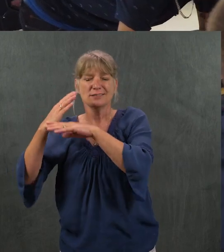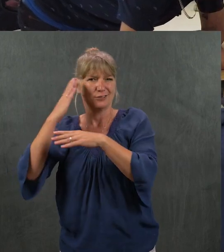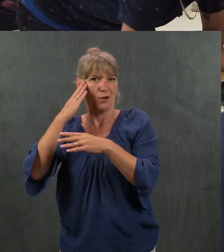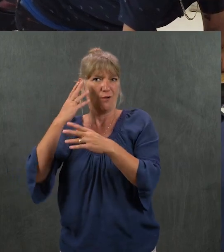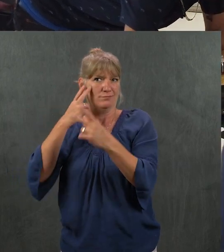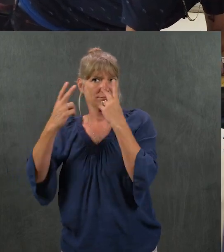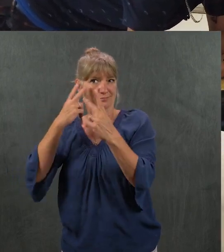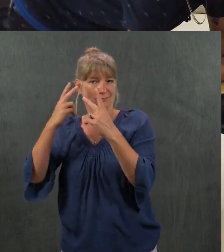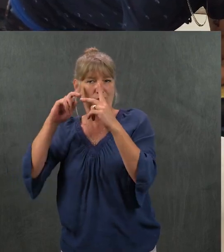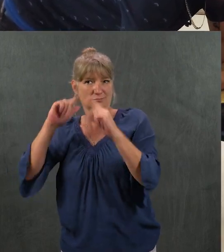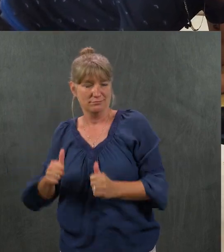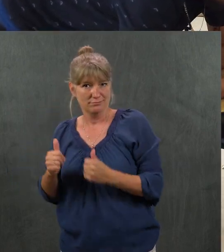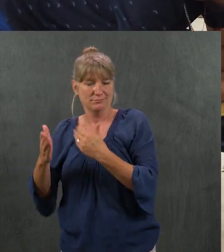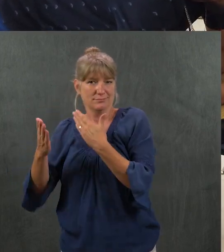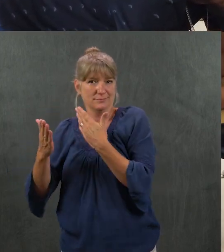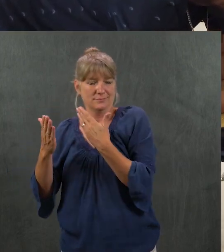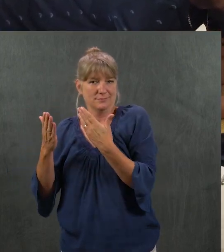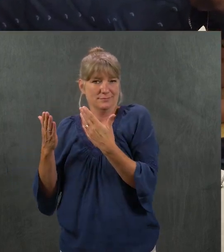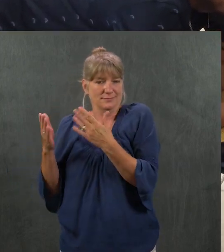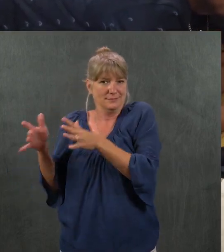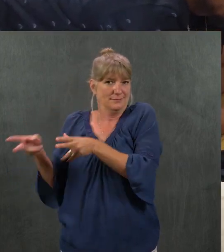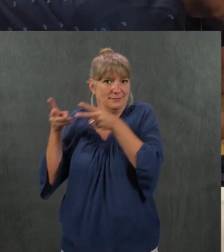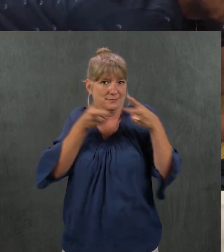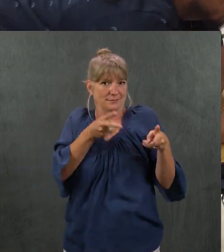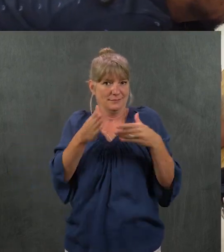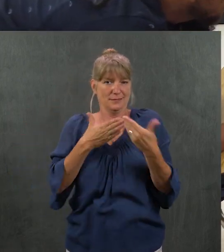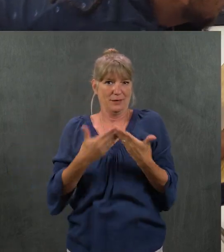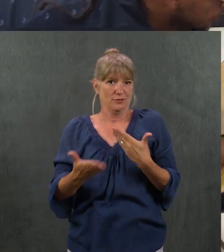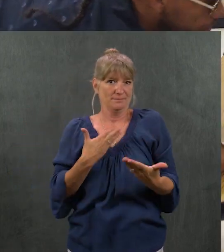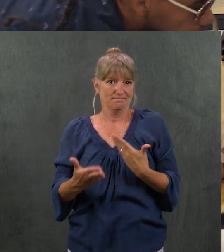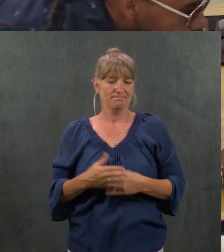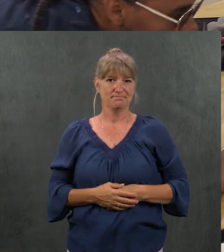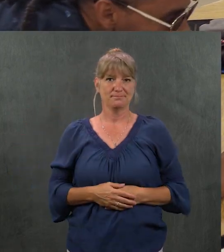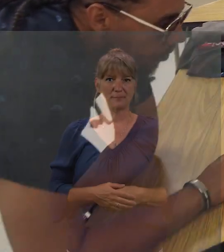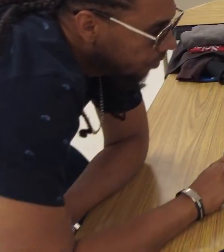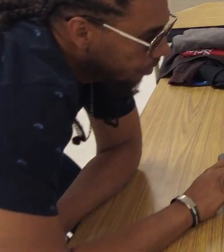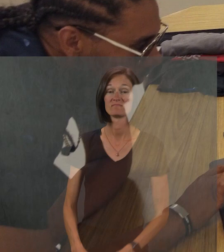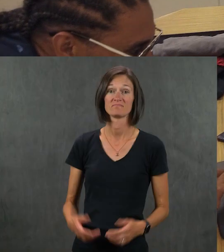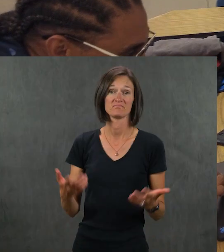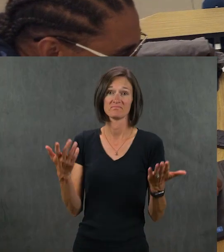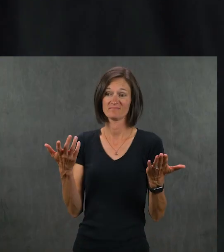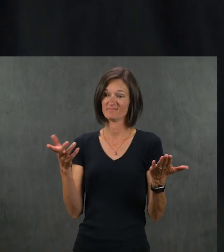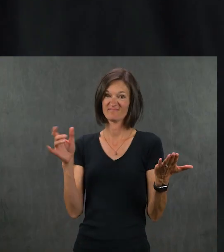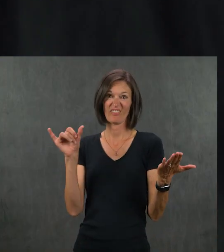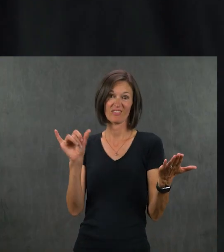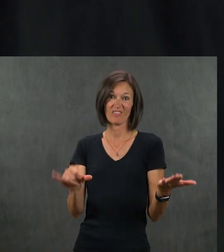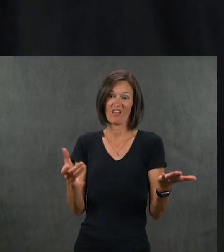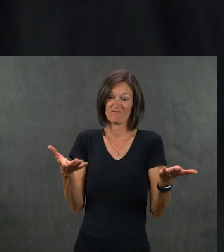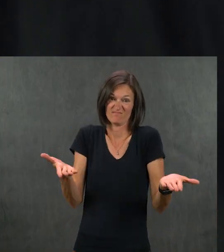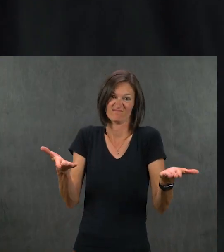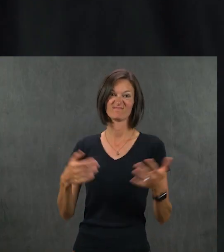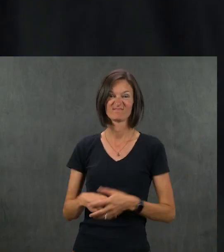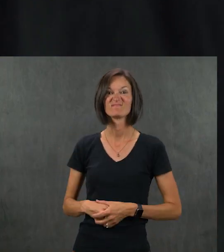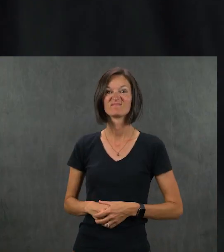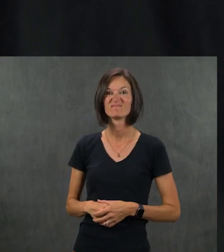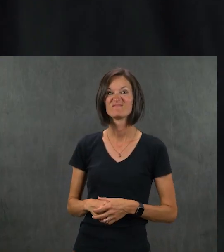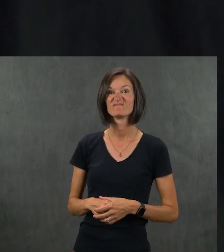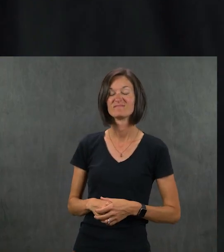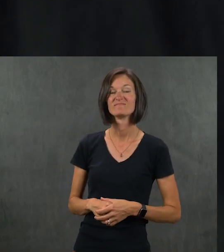barriers, like with or without vision, doesn't matter. Alyssa speaks to a group of students. Amy. It's just the way things are.